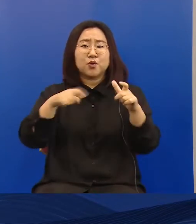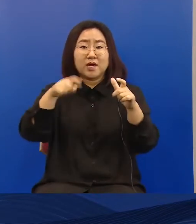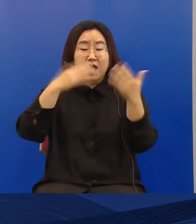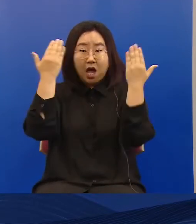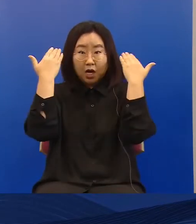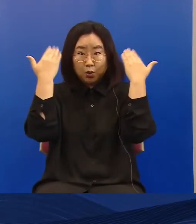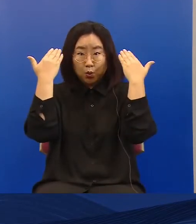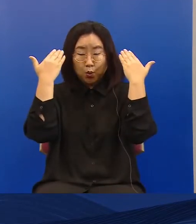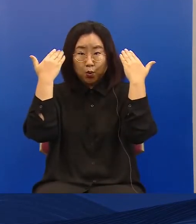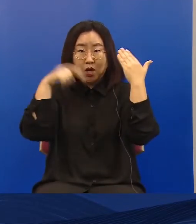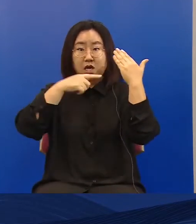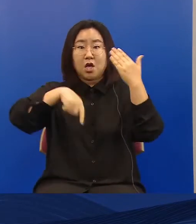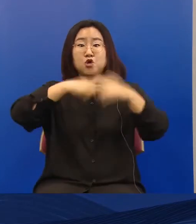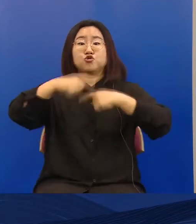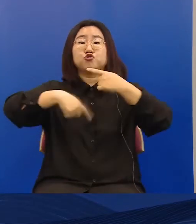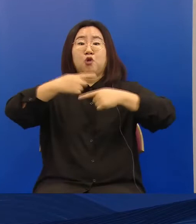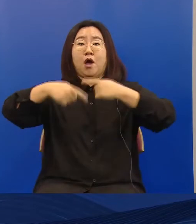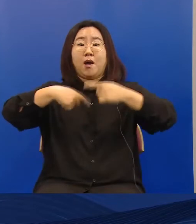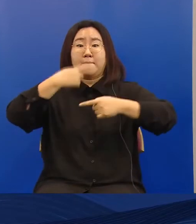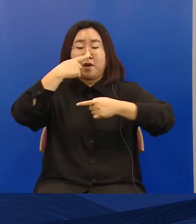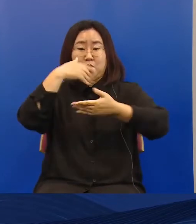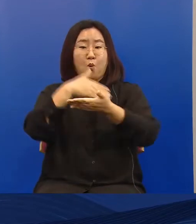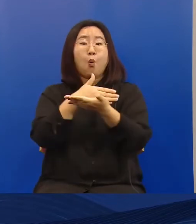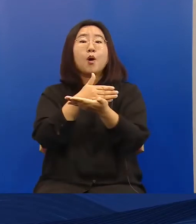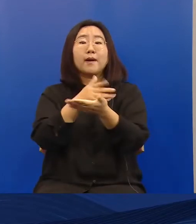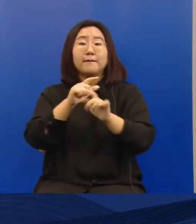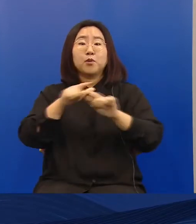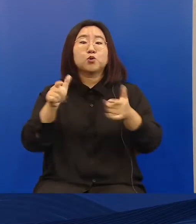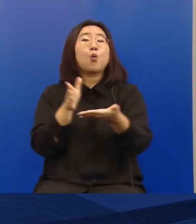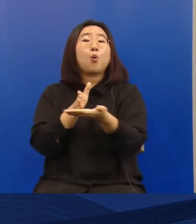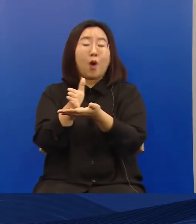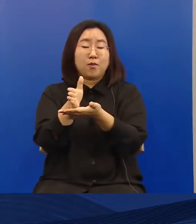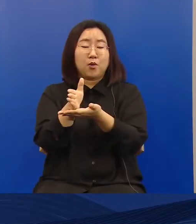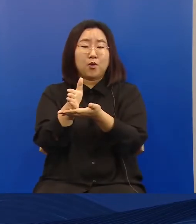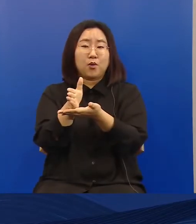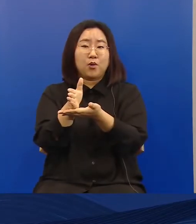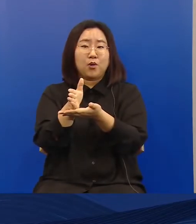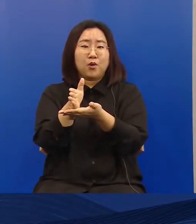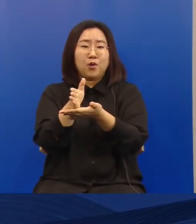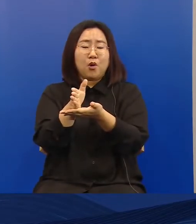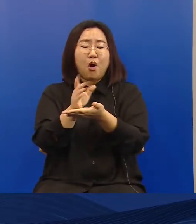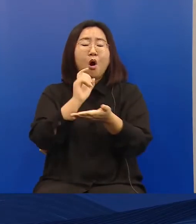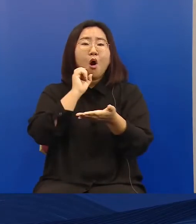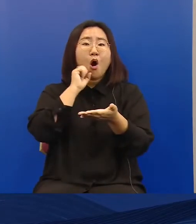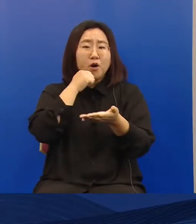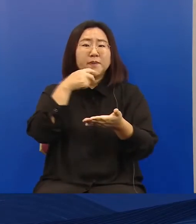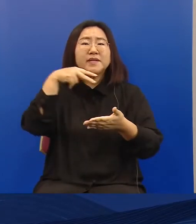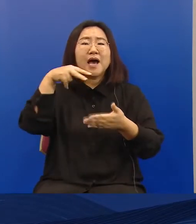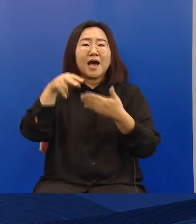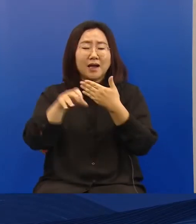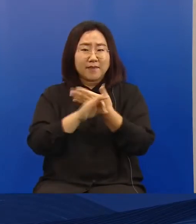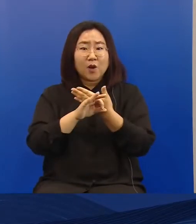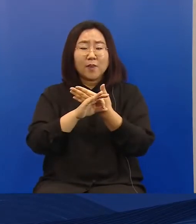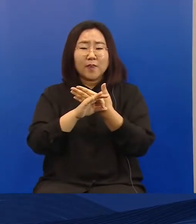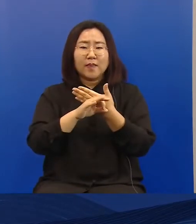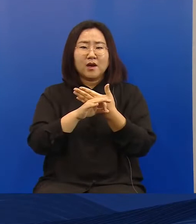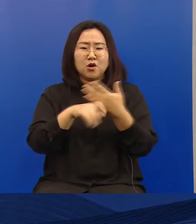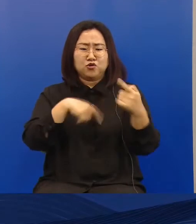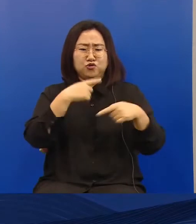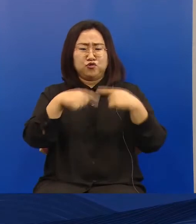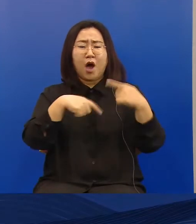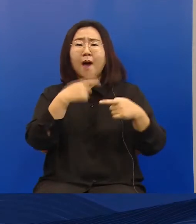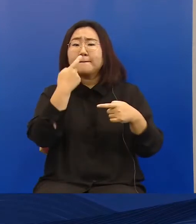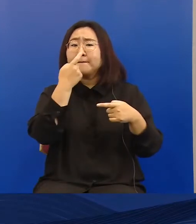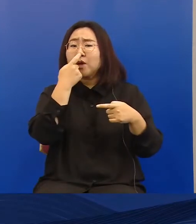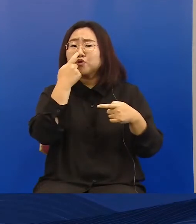have a collaboration with the provincial government so that maybe the school